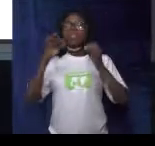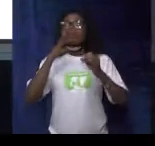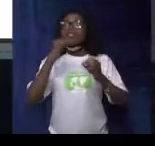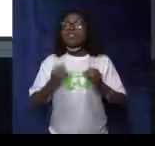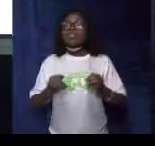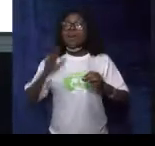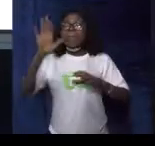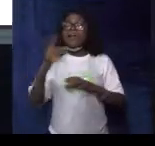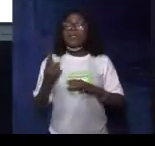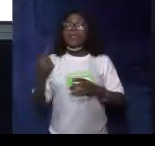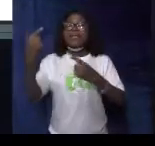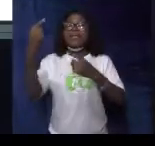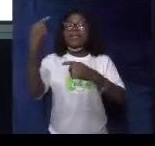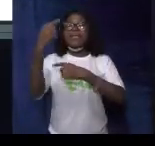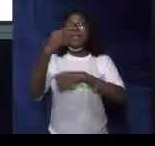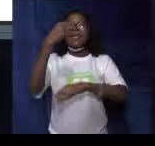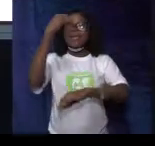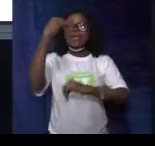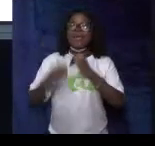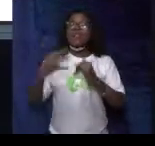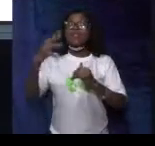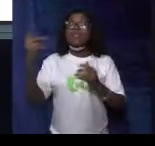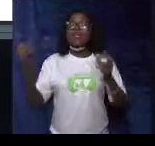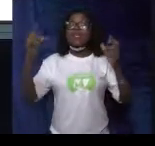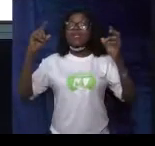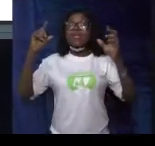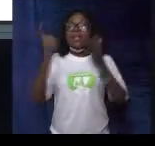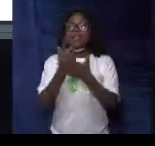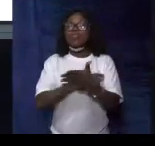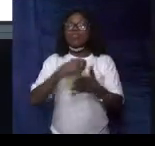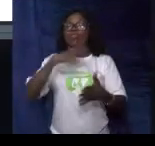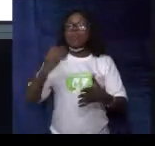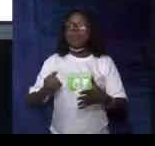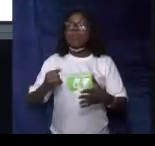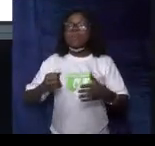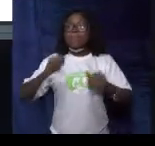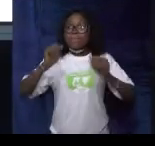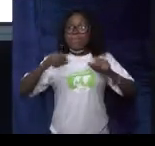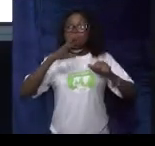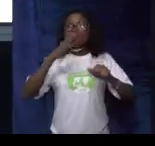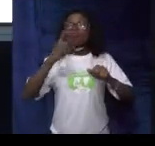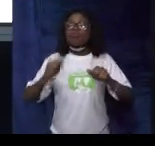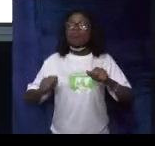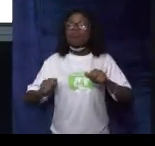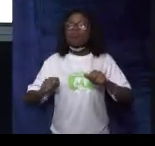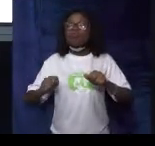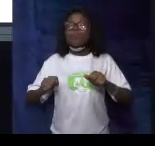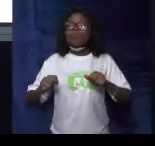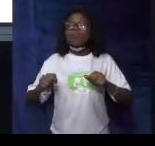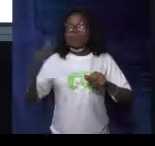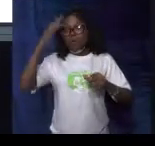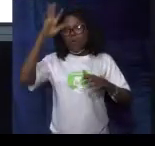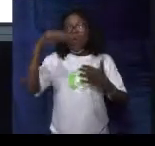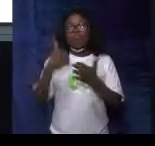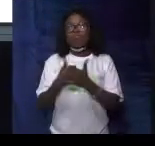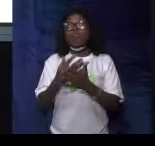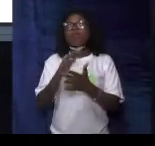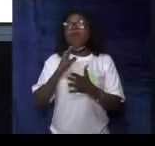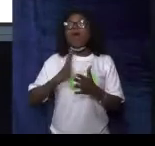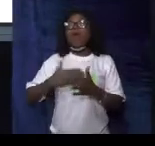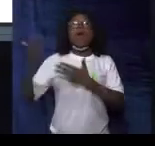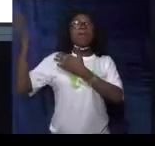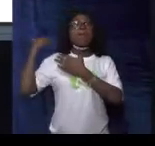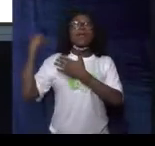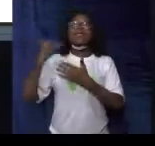simply that by the end of the lesson, we will be able to recall some of the important points from the previous lessons.